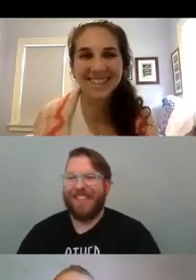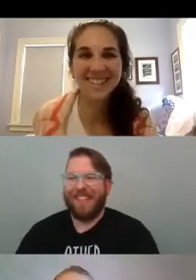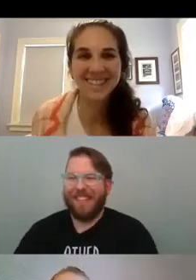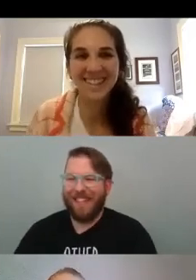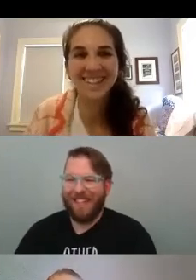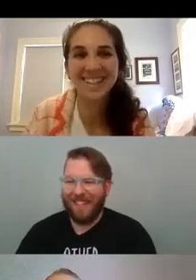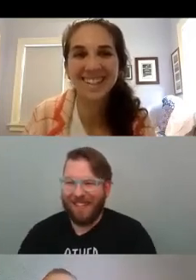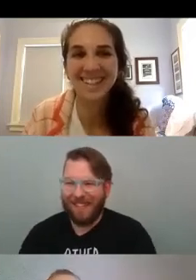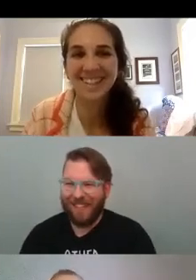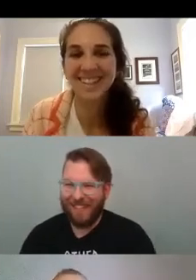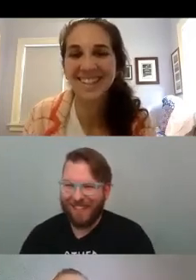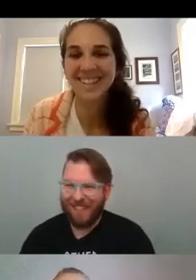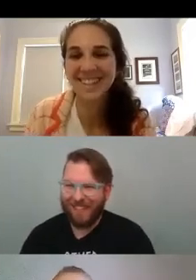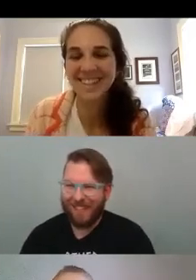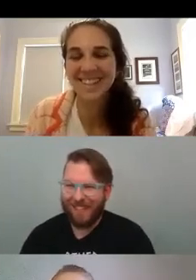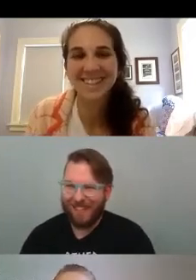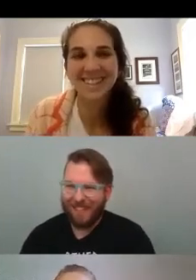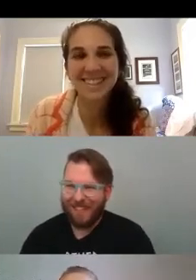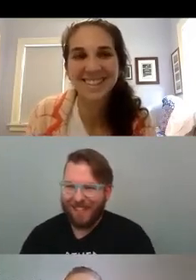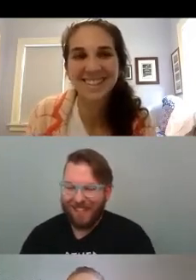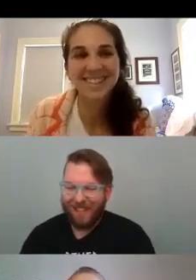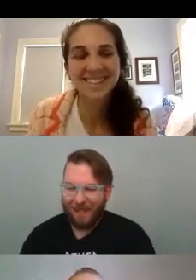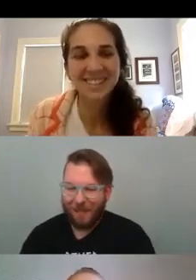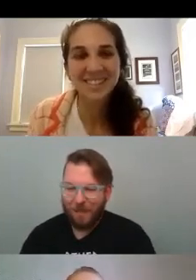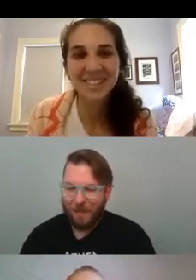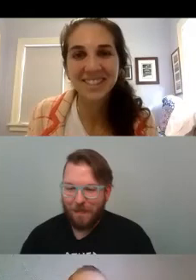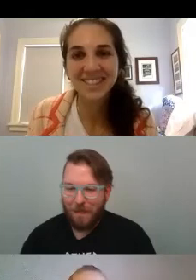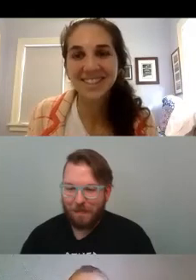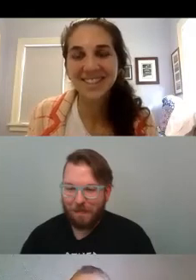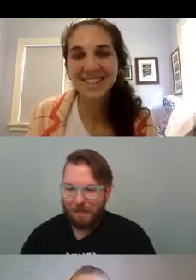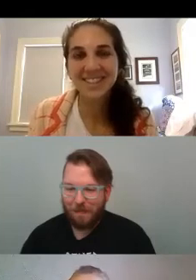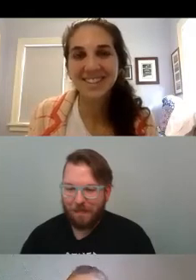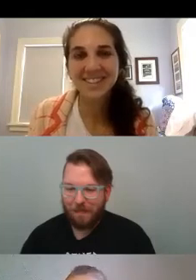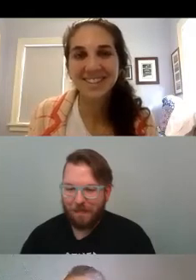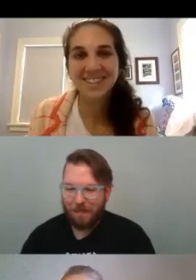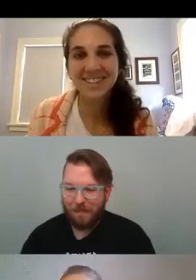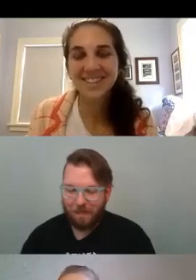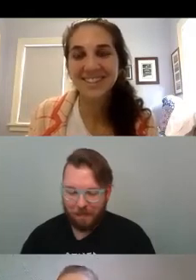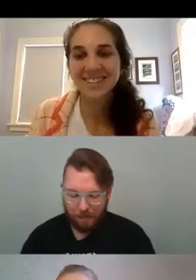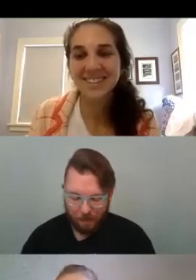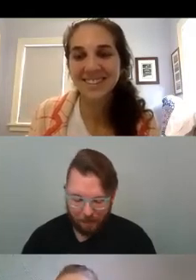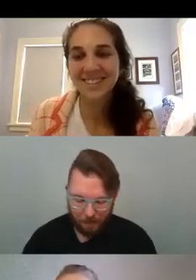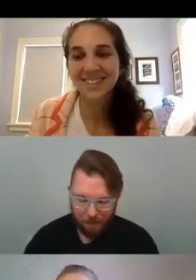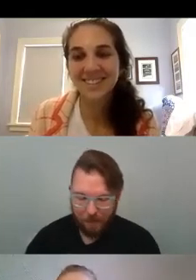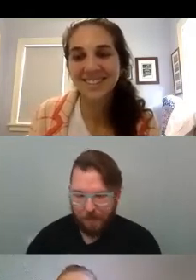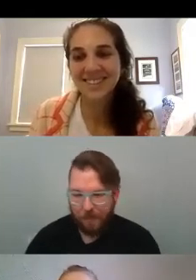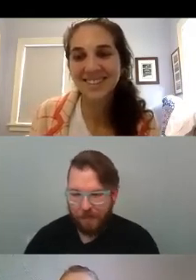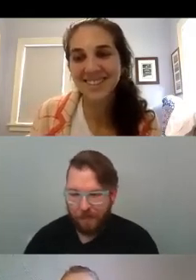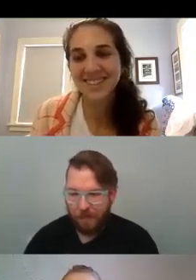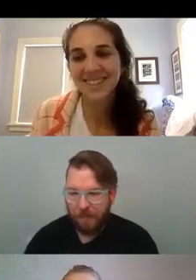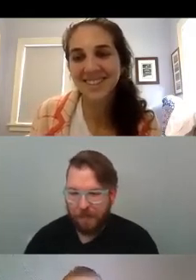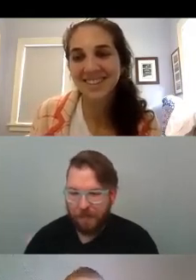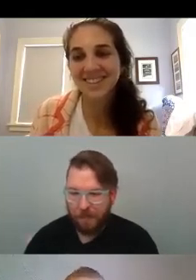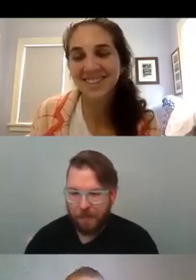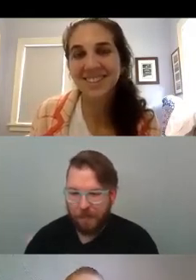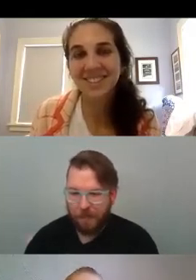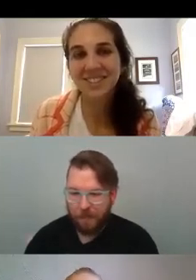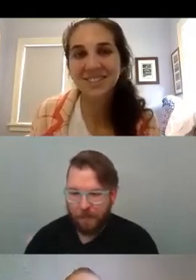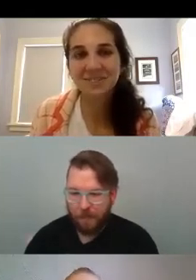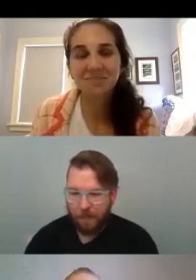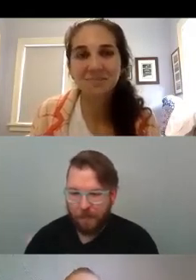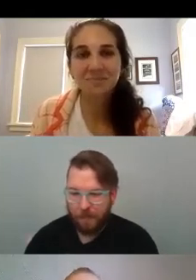Okay. All right. So institutional buy-in. I so appreciate that question. And it's something that I thought a lot